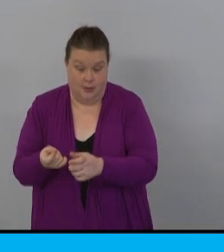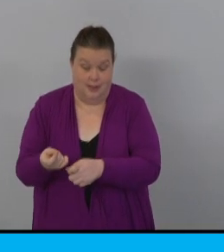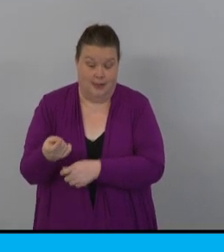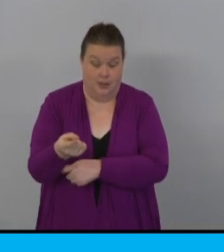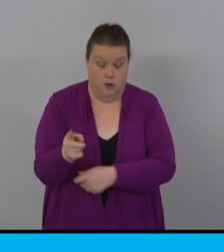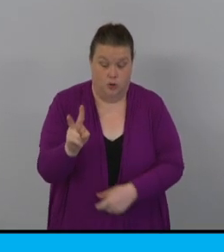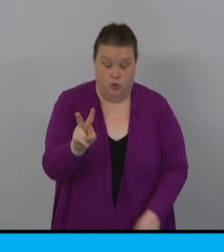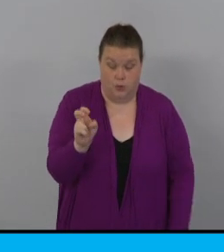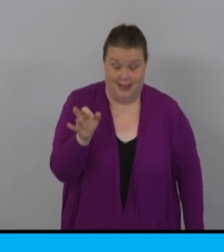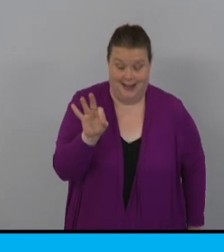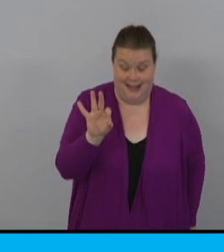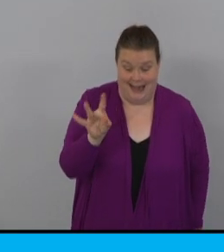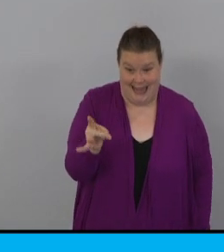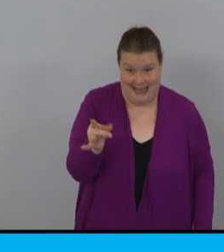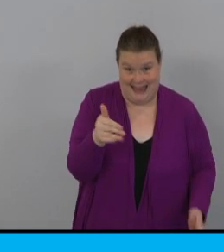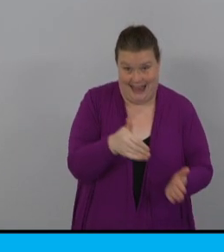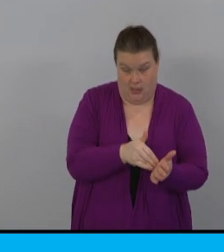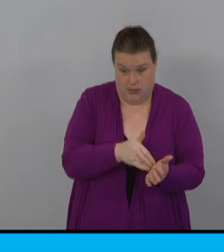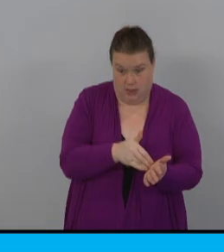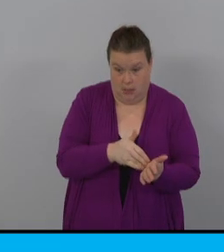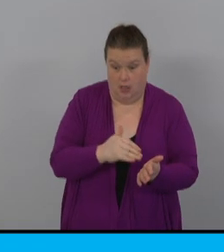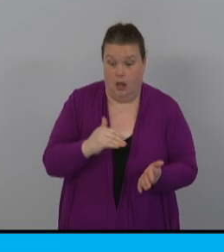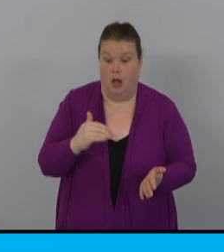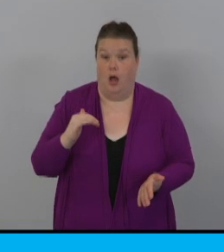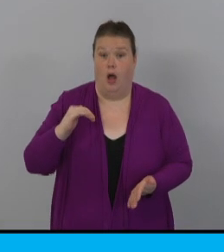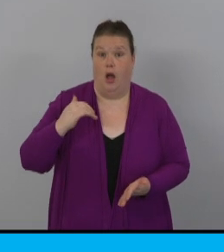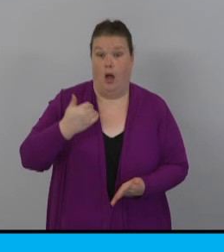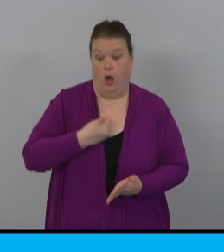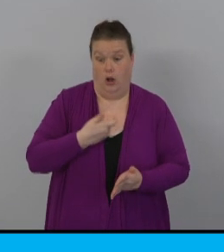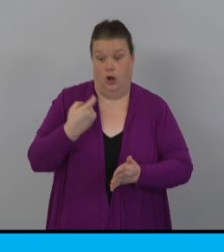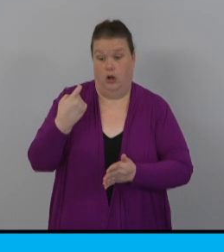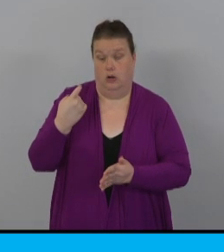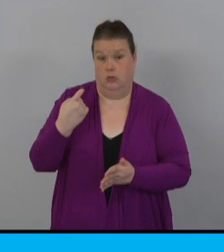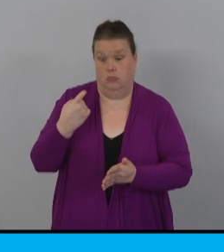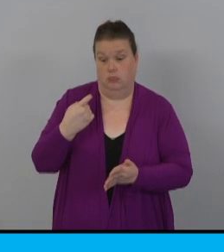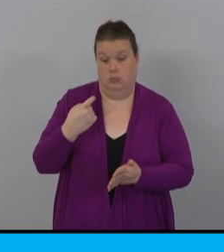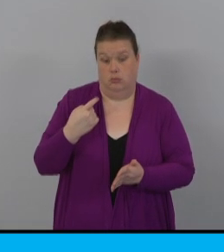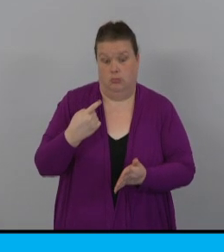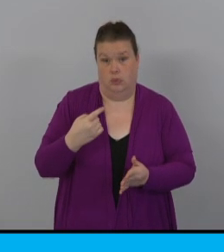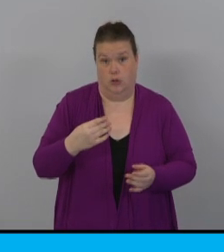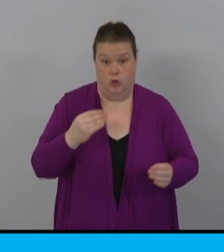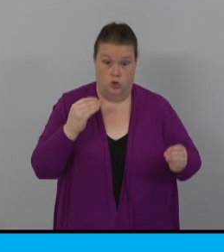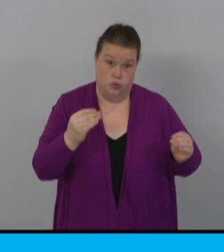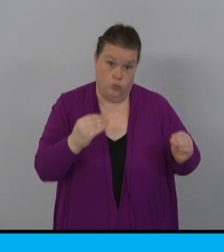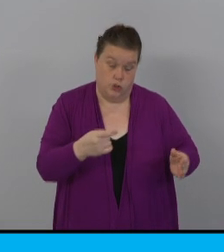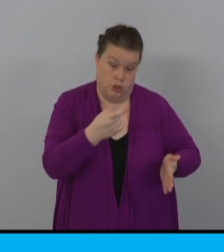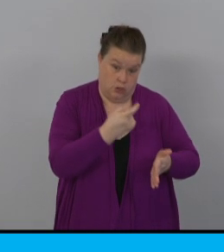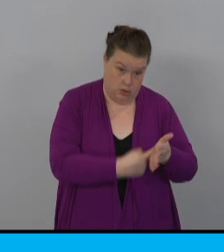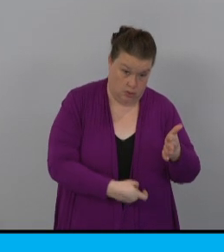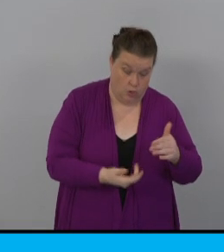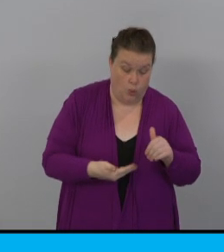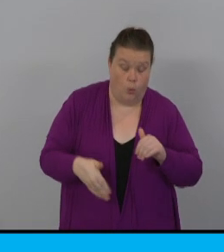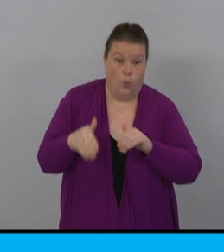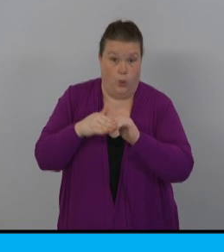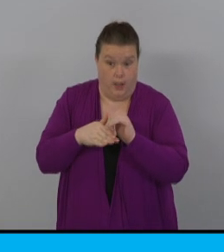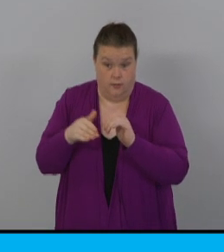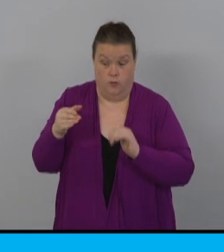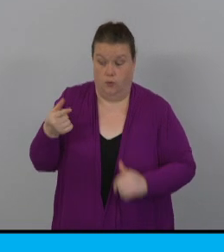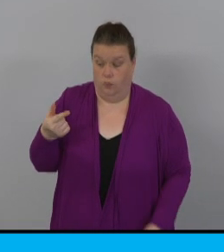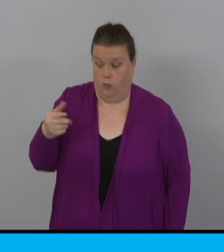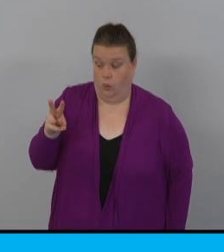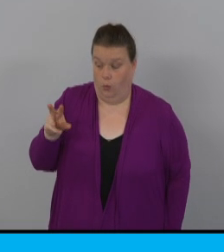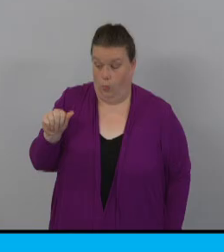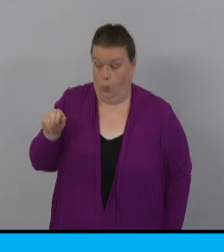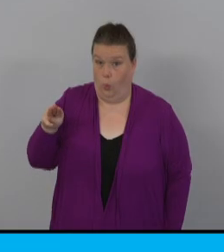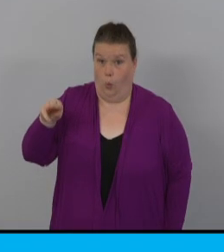298,000. We did raise our tuition a little bit for Guama. We didn't raise it for Guaca, but we did raise it a little bit for Guama. It hasn't been